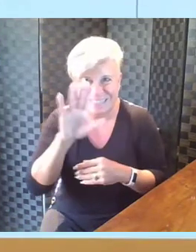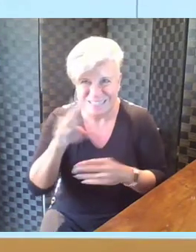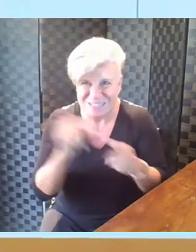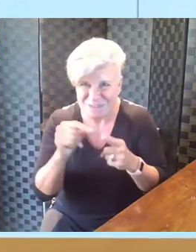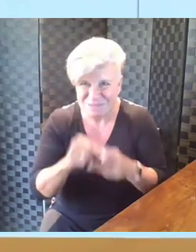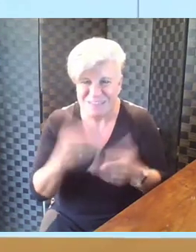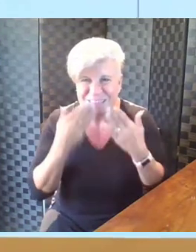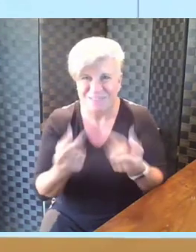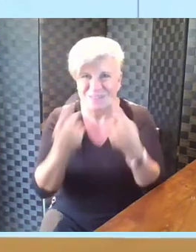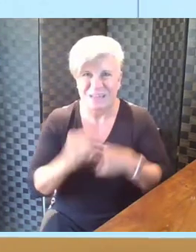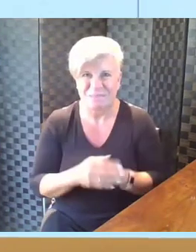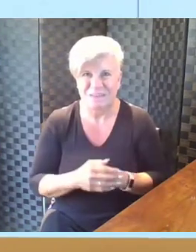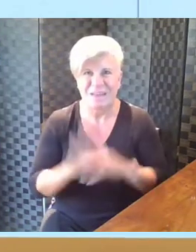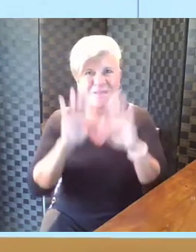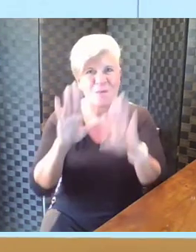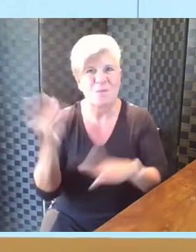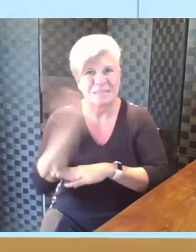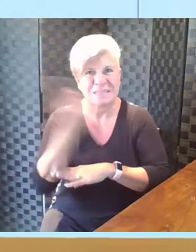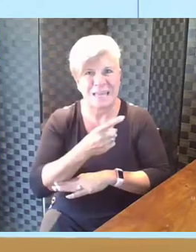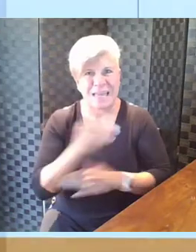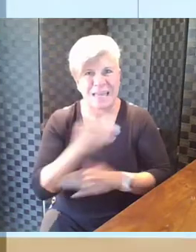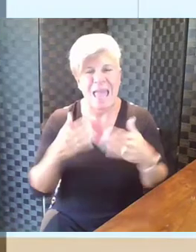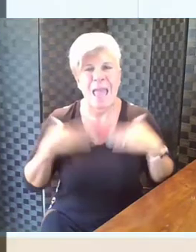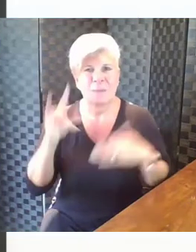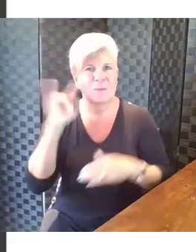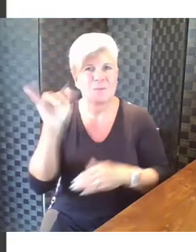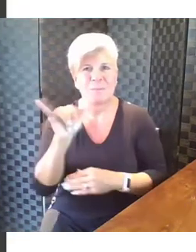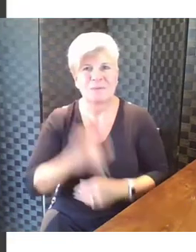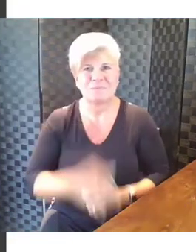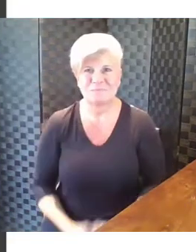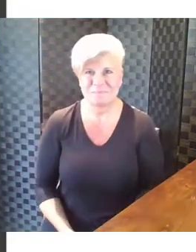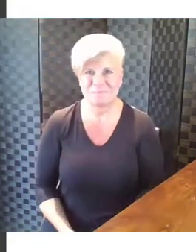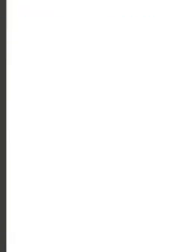rhyme because all we're doing today is rhyming. Your secret word, if you